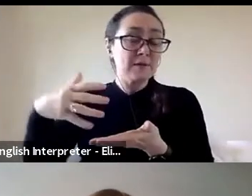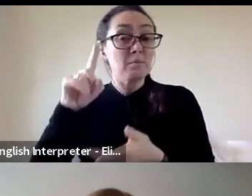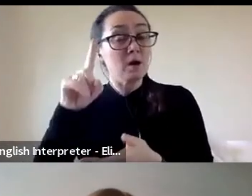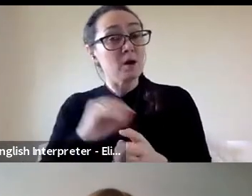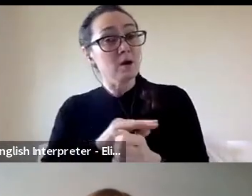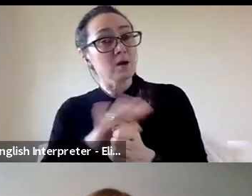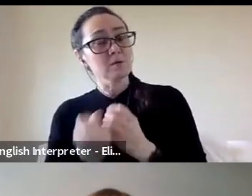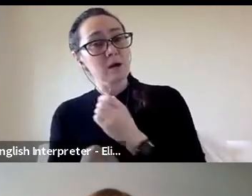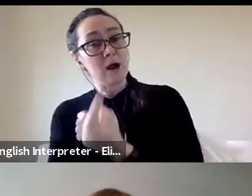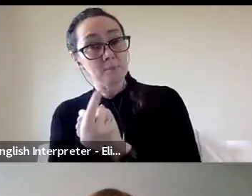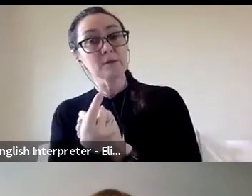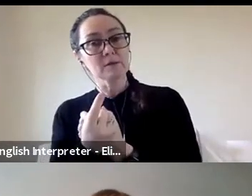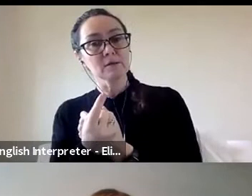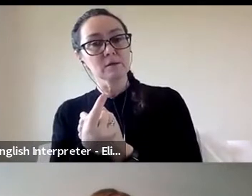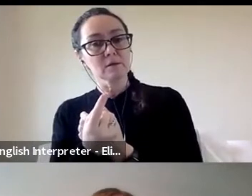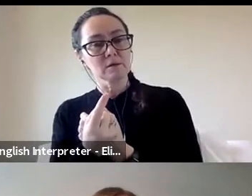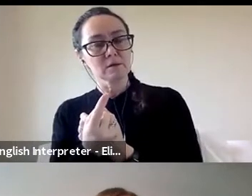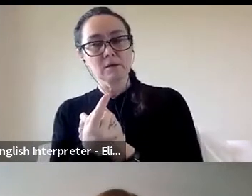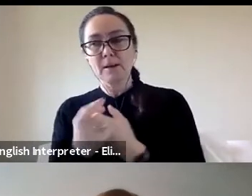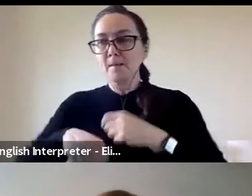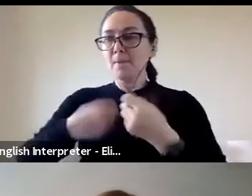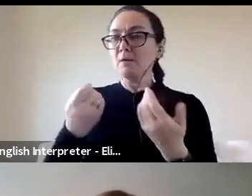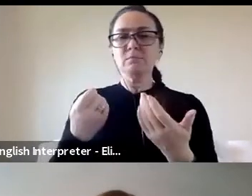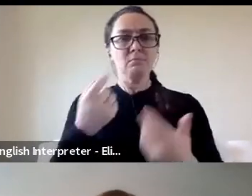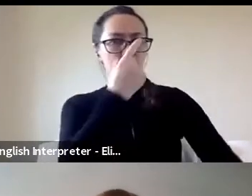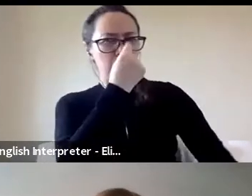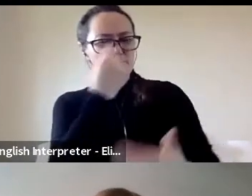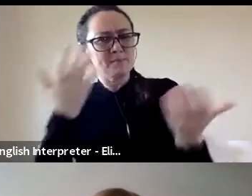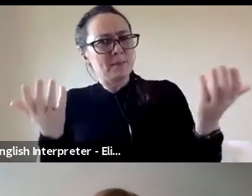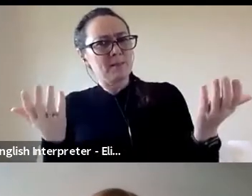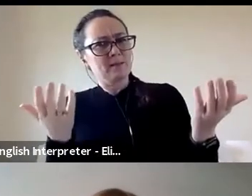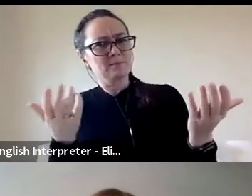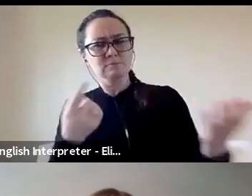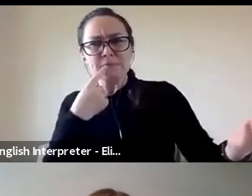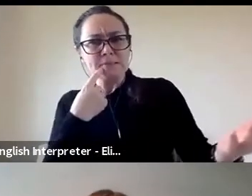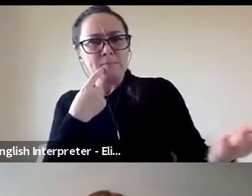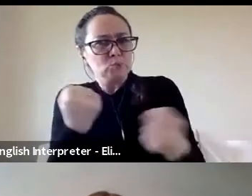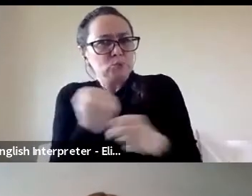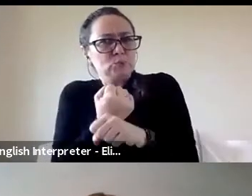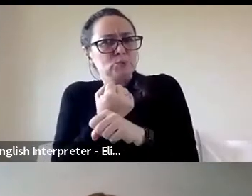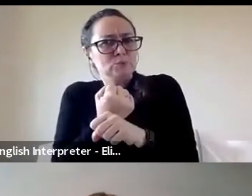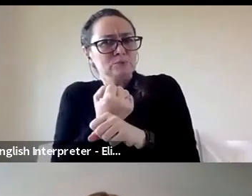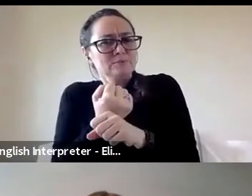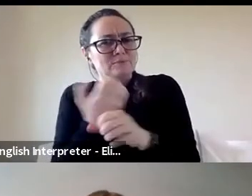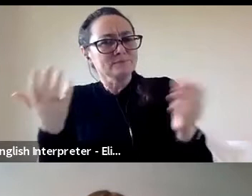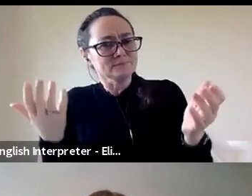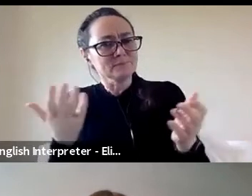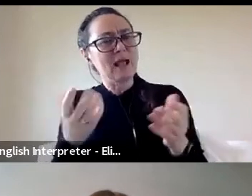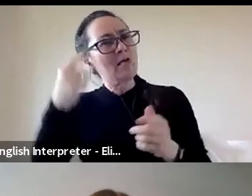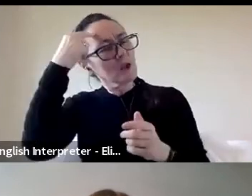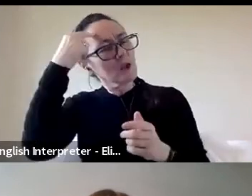in the best interests of everyone, these things are perfectly possible and perfectly easy to do. So keeping a lot